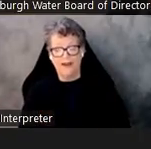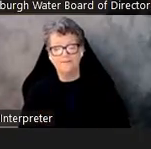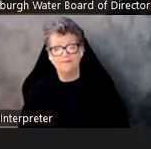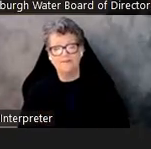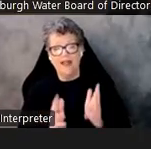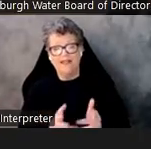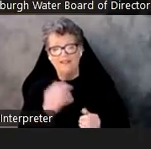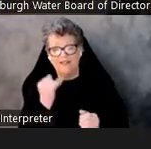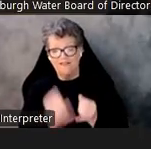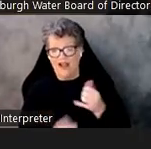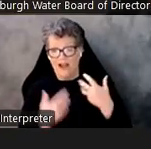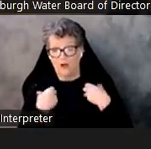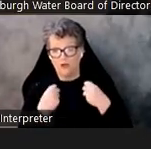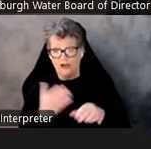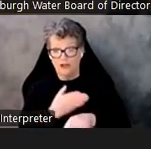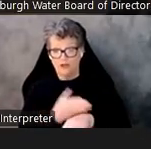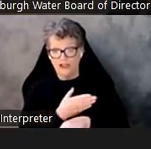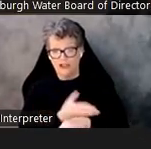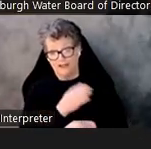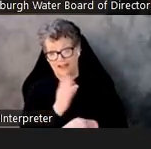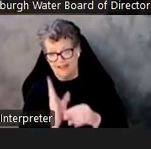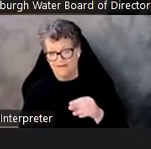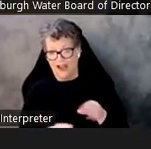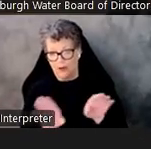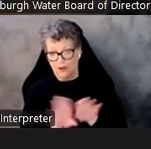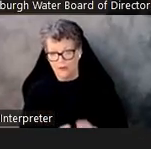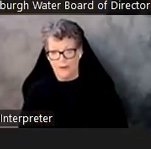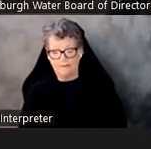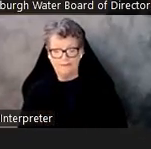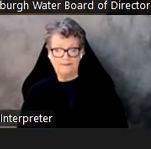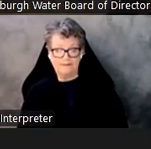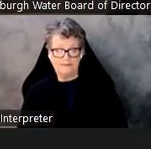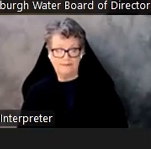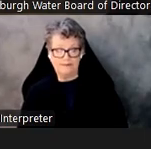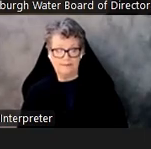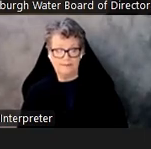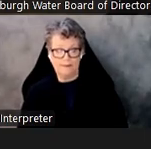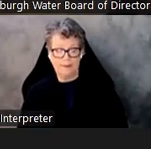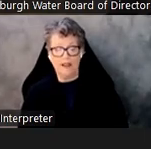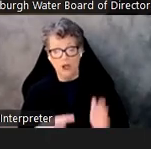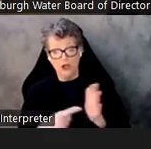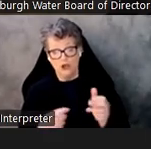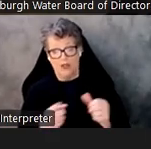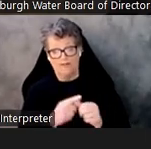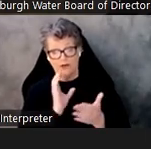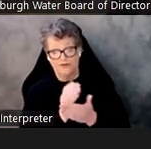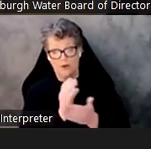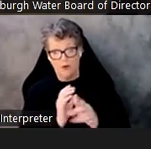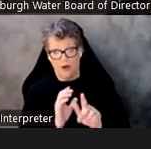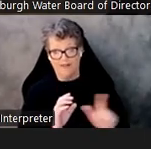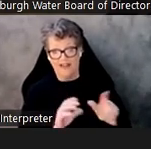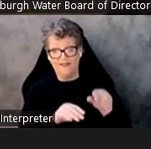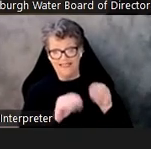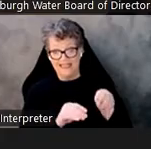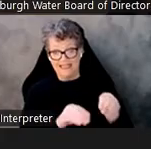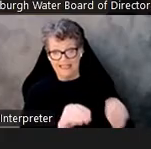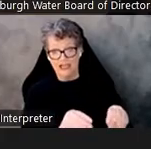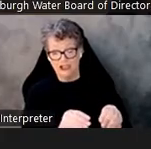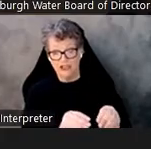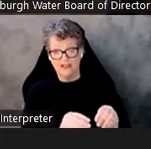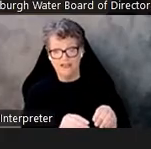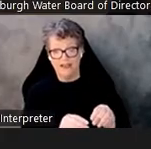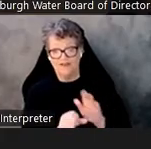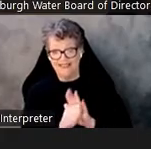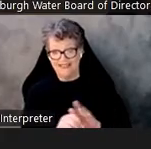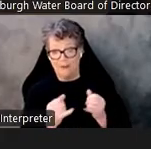final restoration as the final closeout item for this project. Shown in the first photo on the left is the installation of sample lines